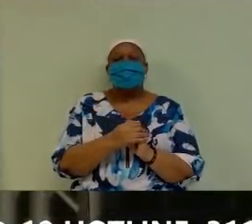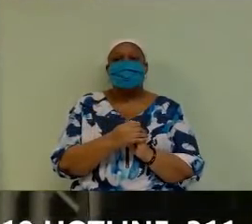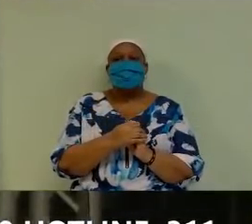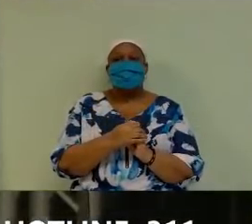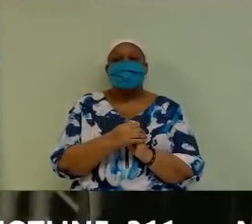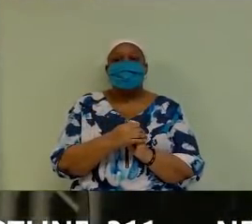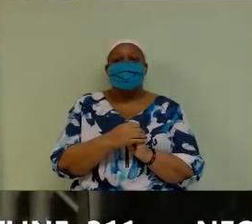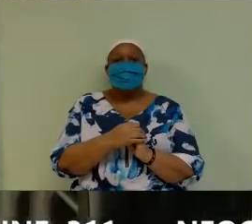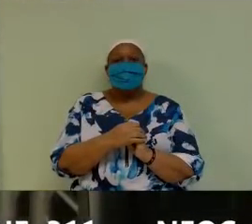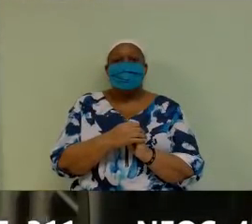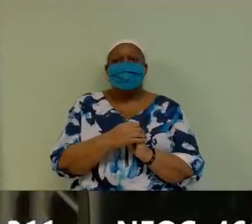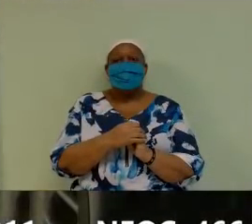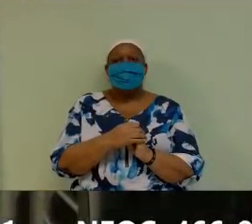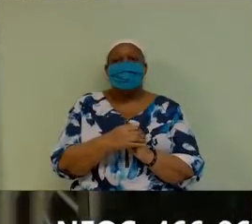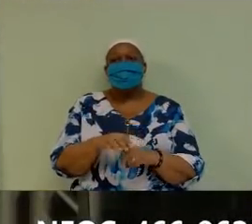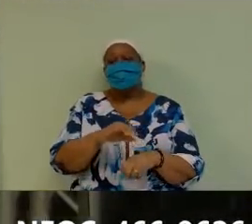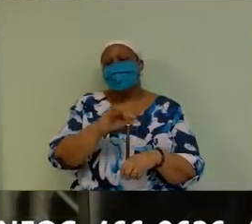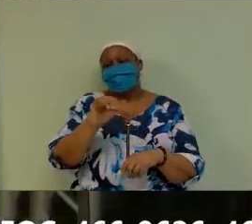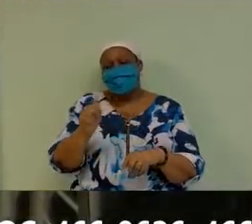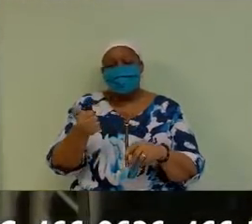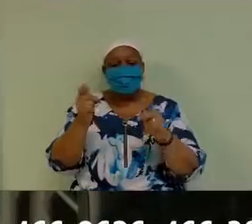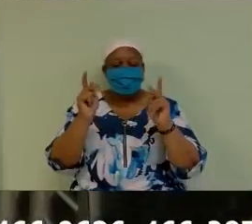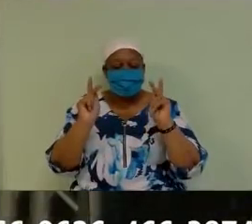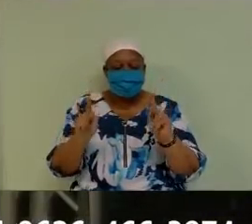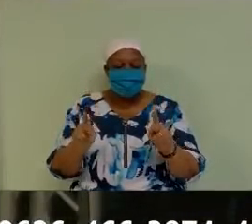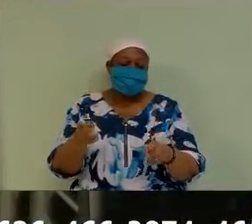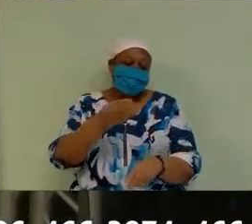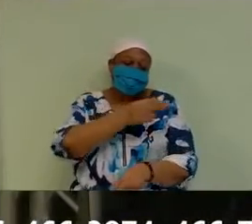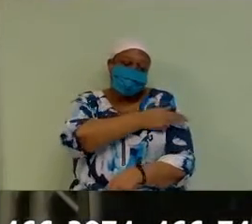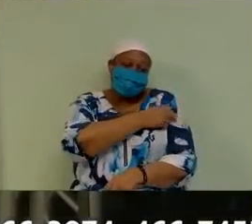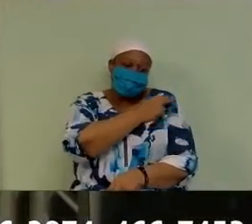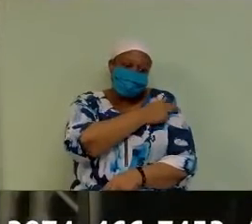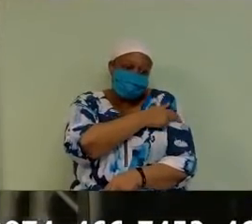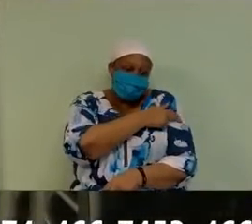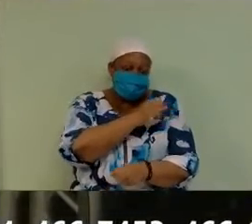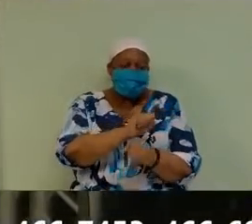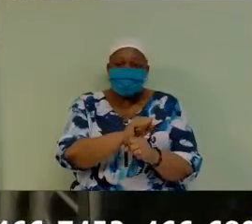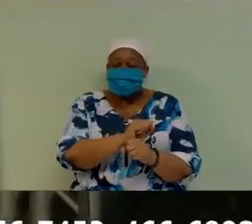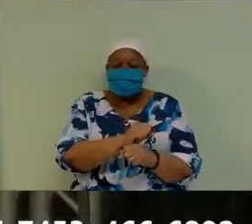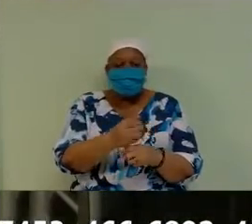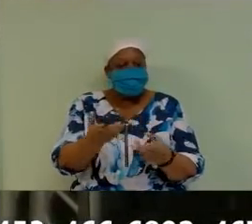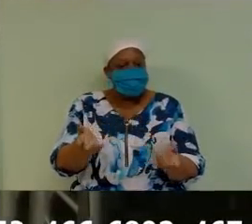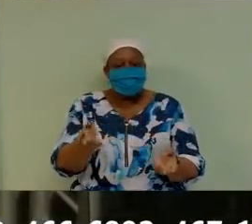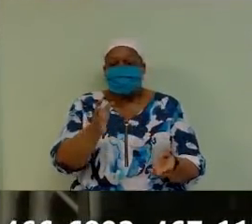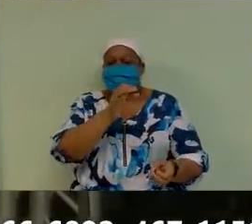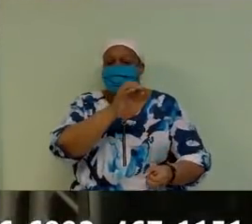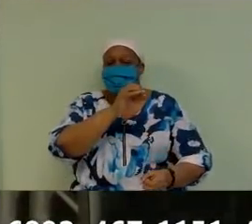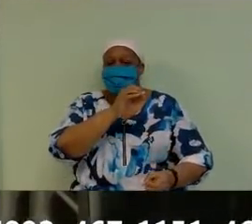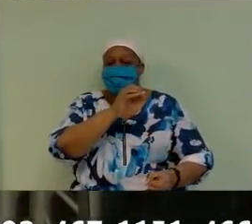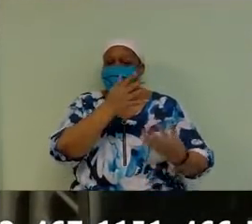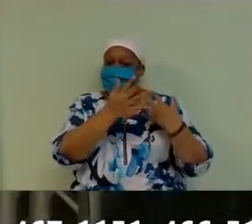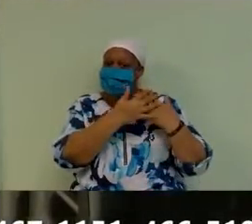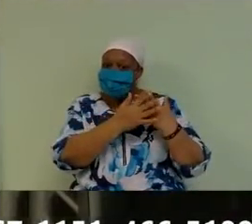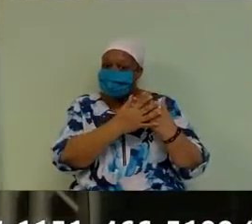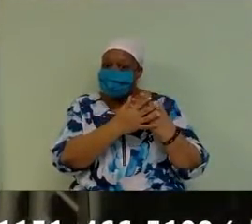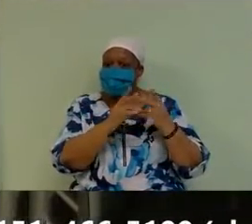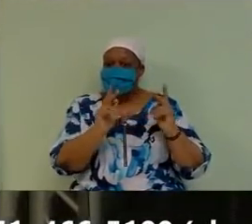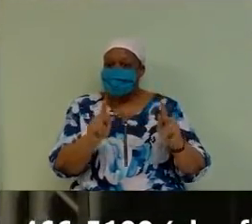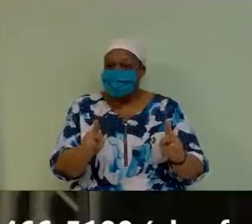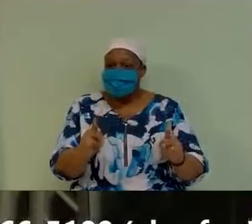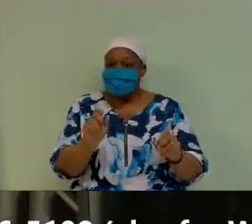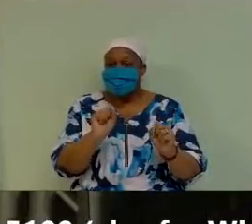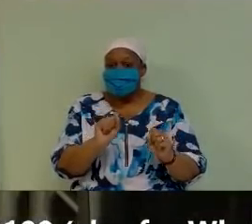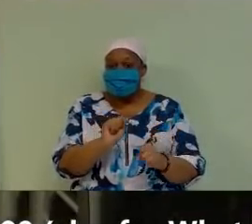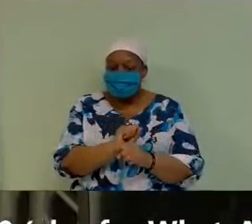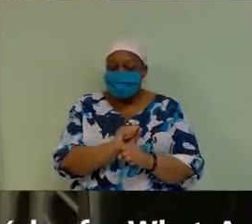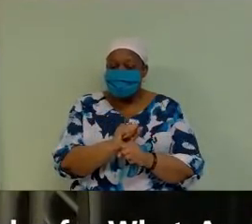members of staff of any other disaster management services. The prisons, correctional facilities, and other